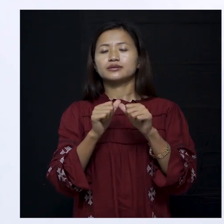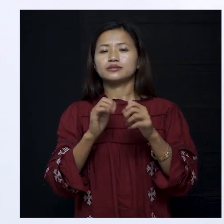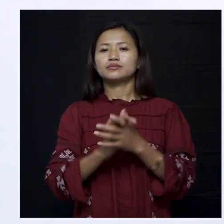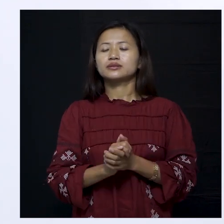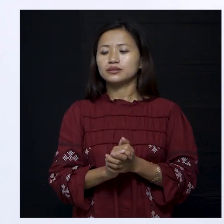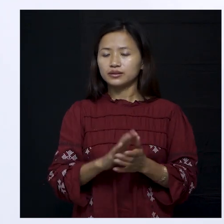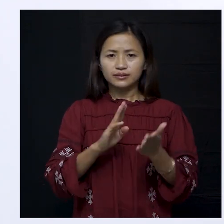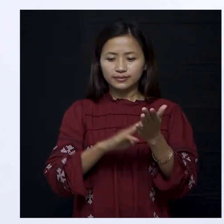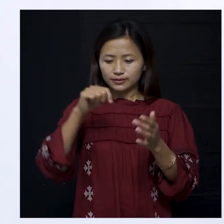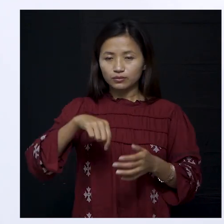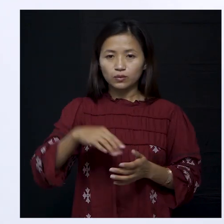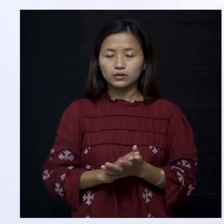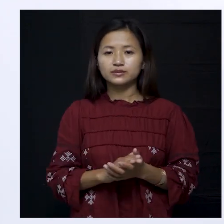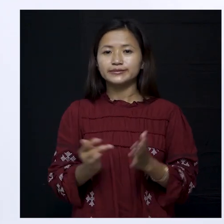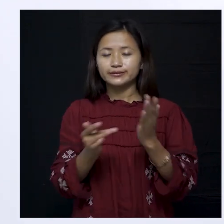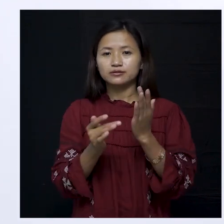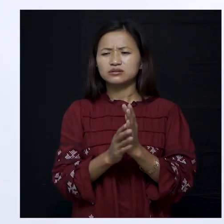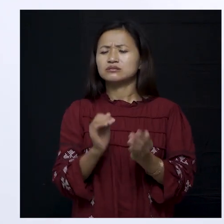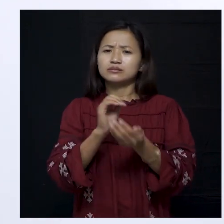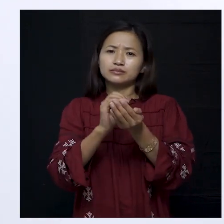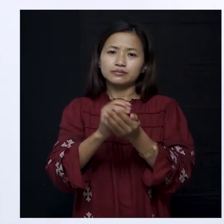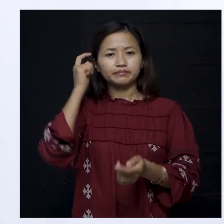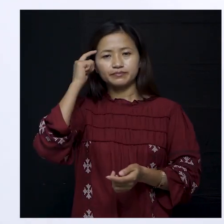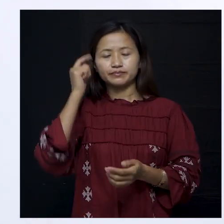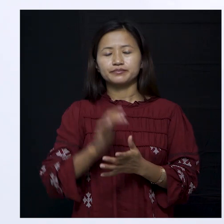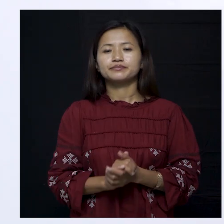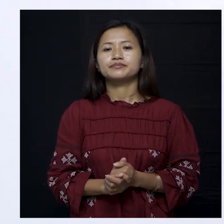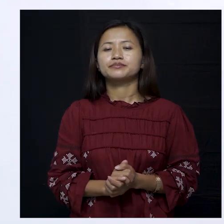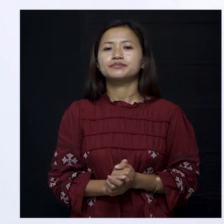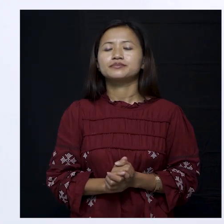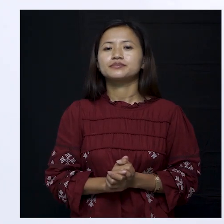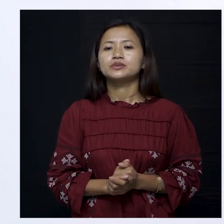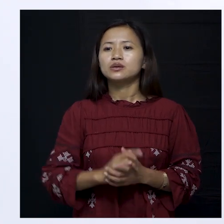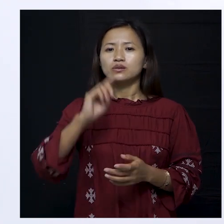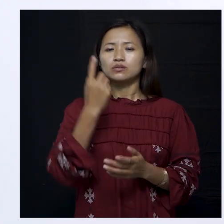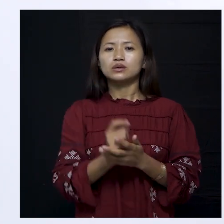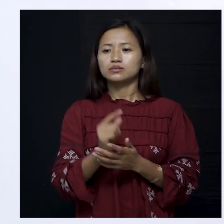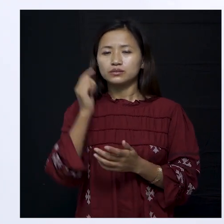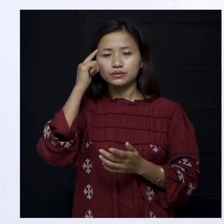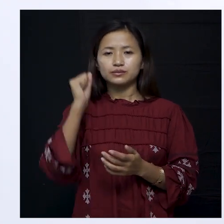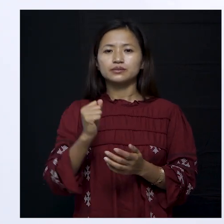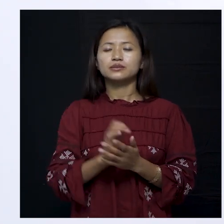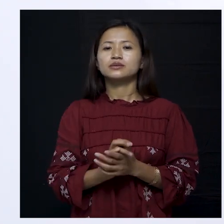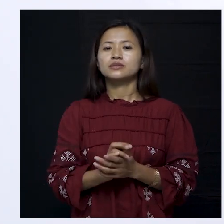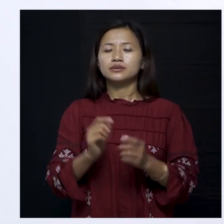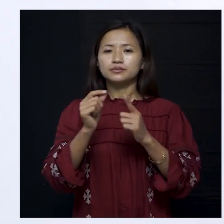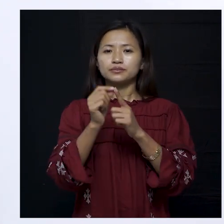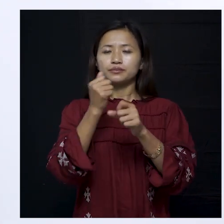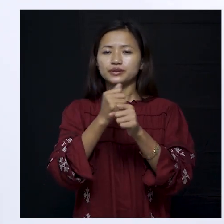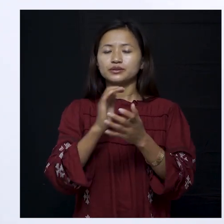Modern technology is not your topic. You have to keep in your mind on those, okay? One thing I want you to remember in page number